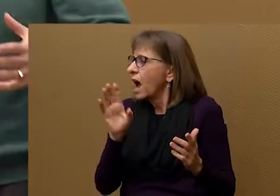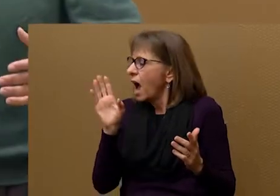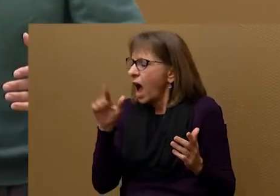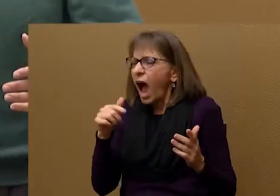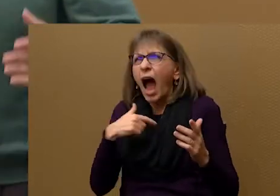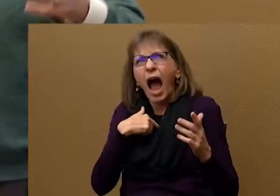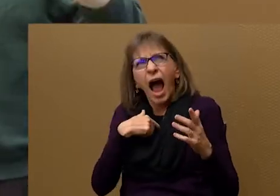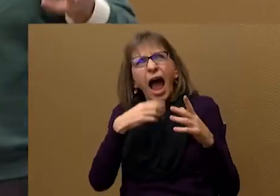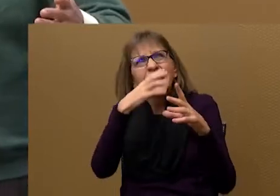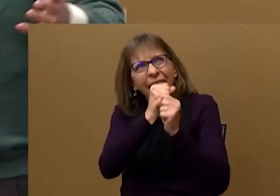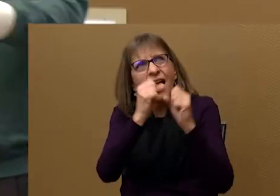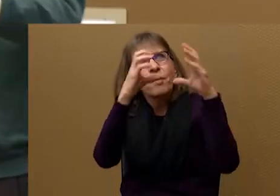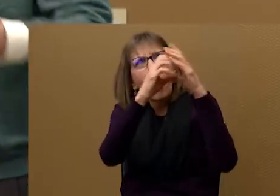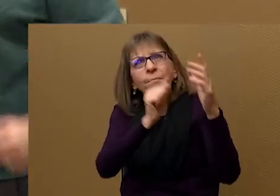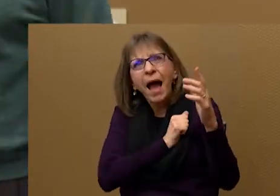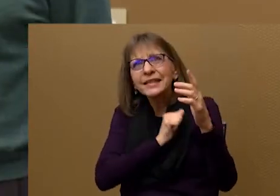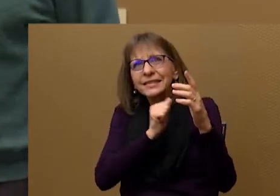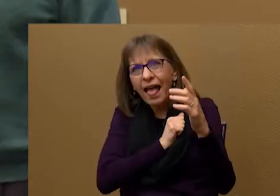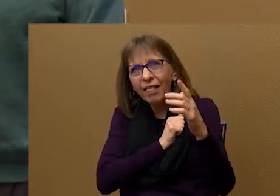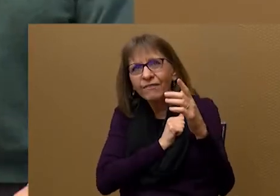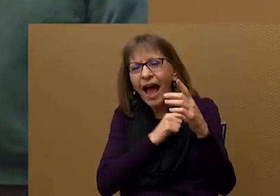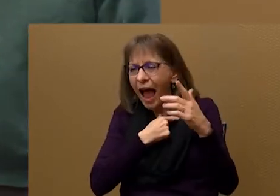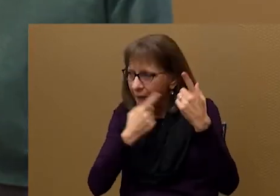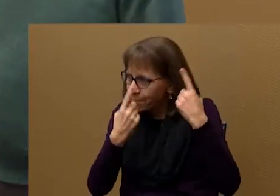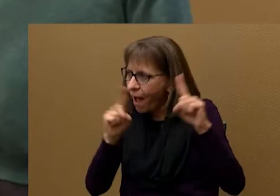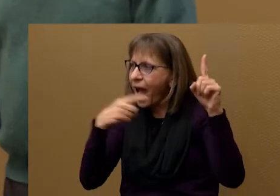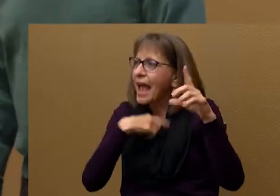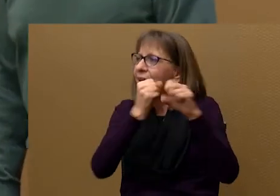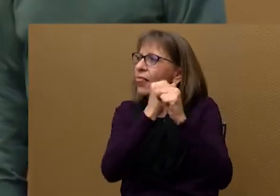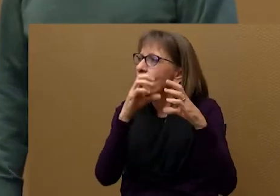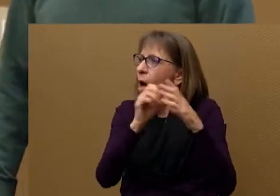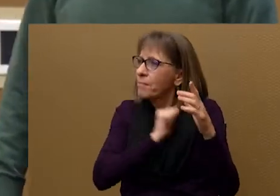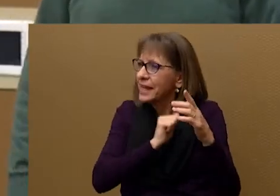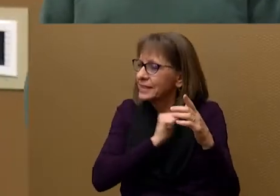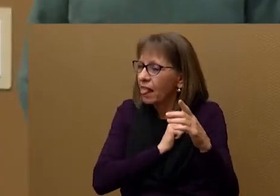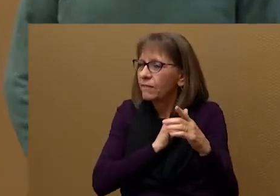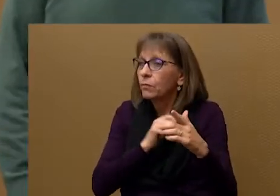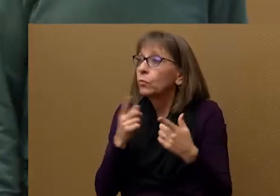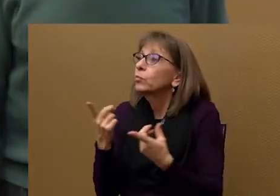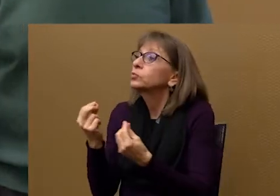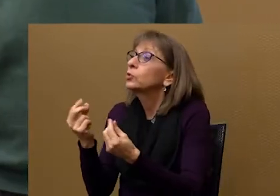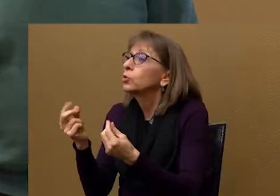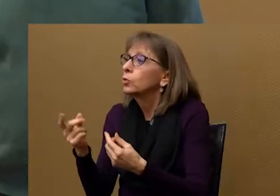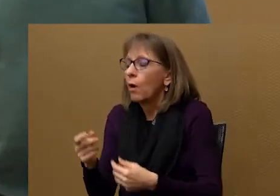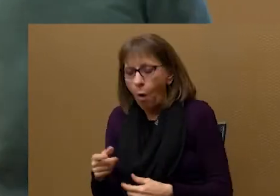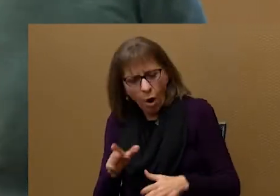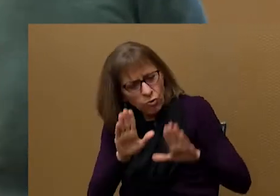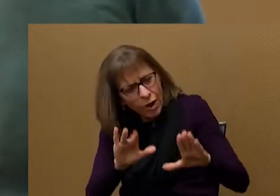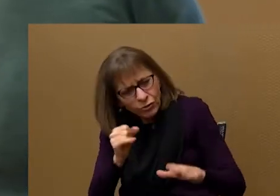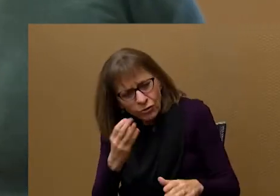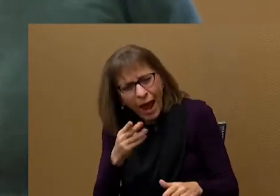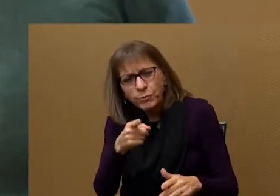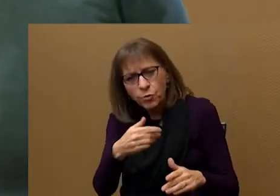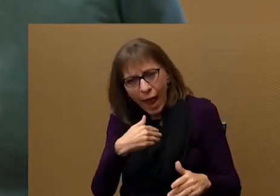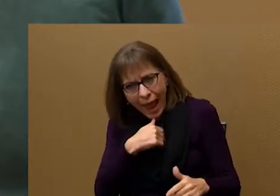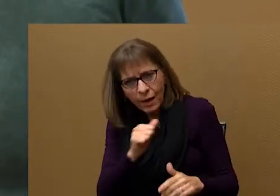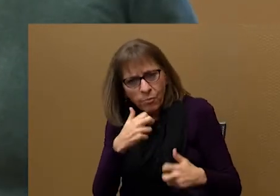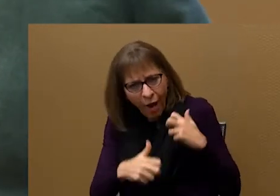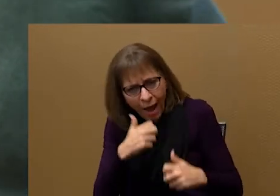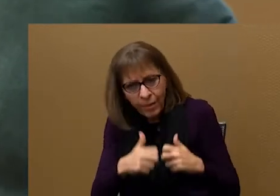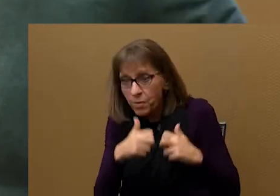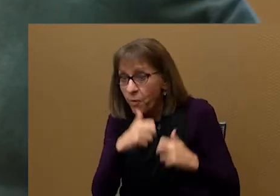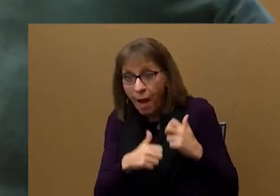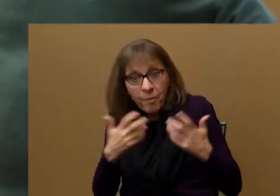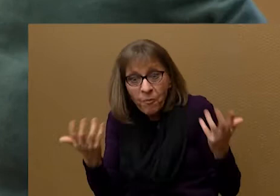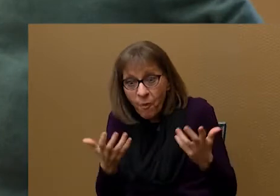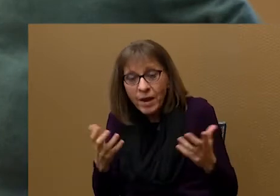did it myself. Then what would you do? Say great job, you had a problem. Your problem